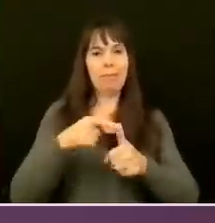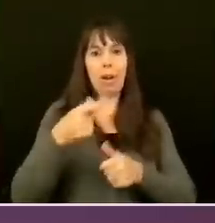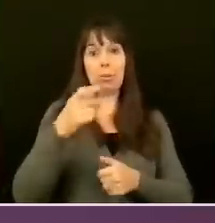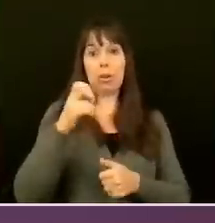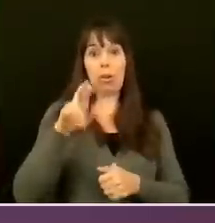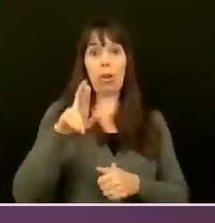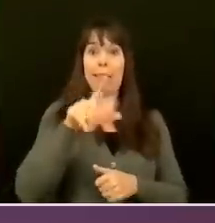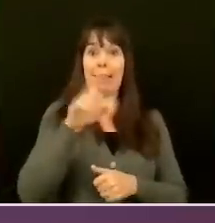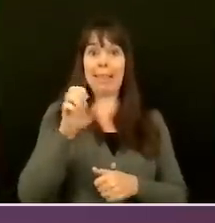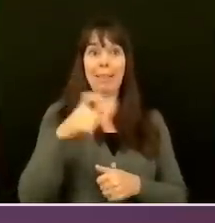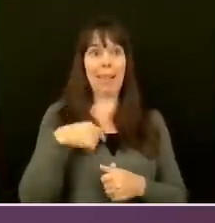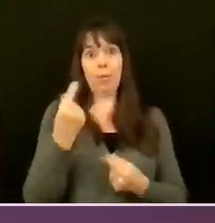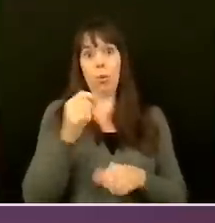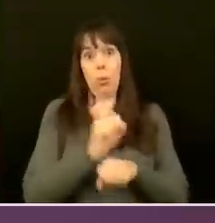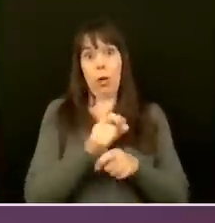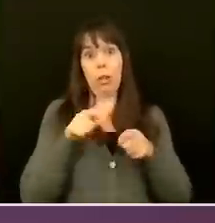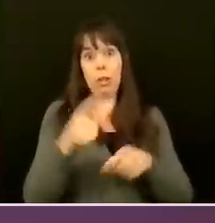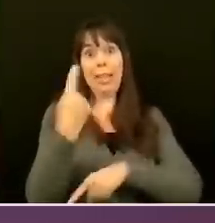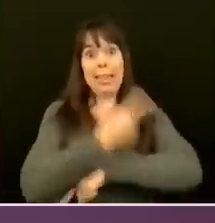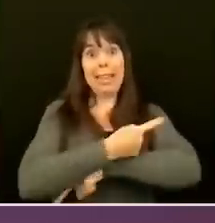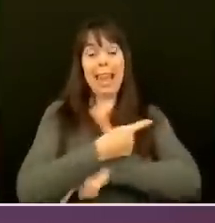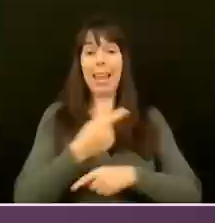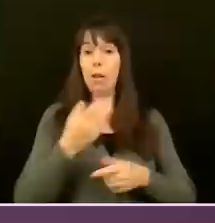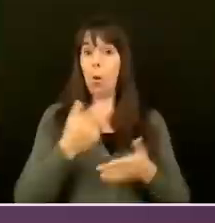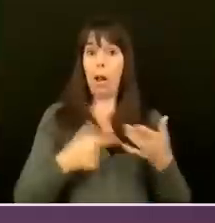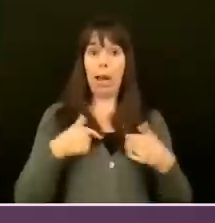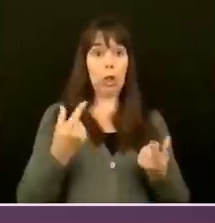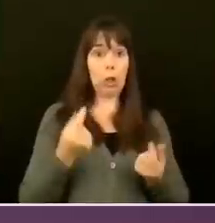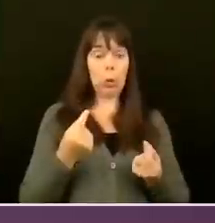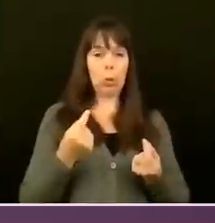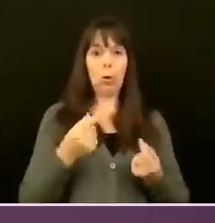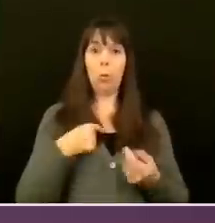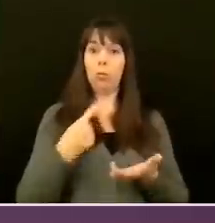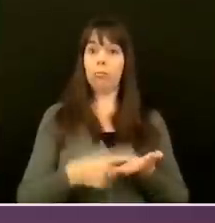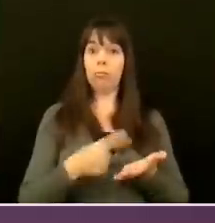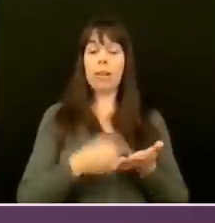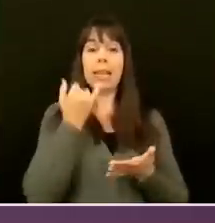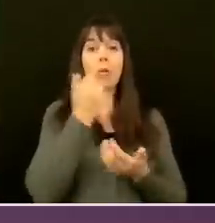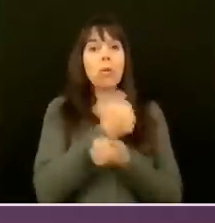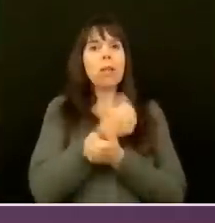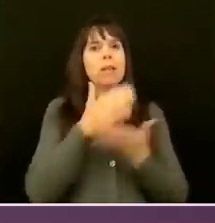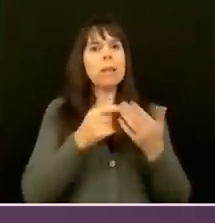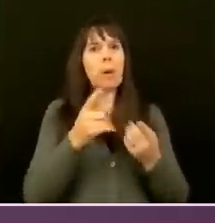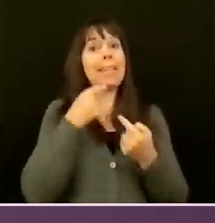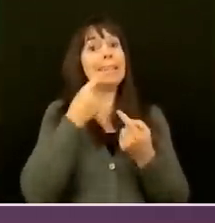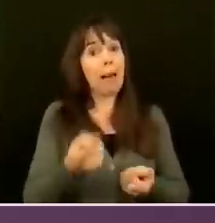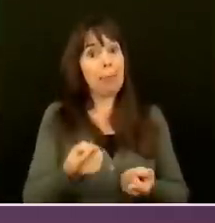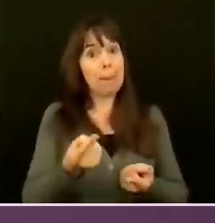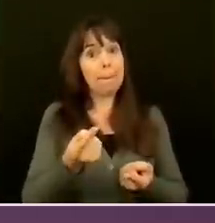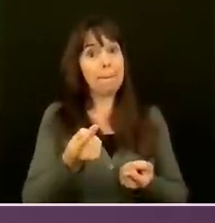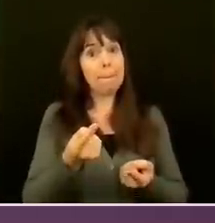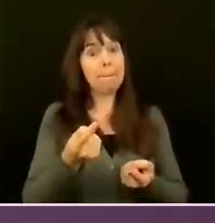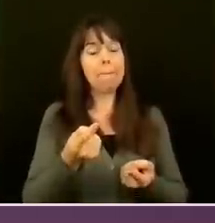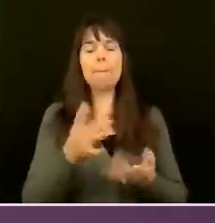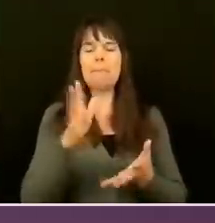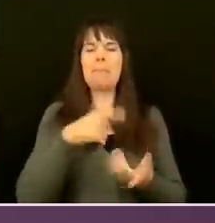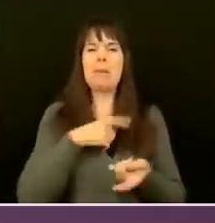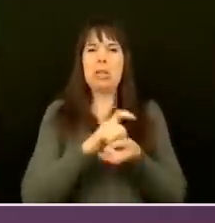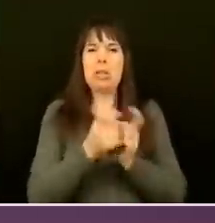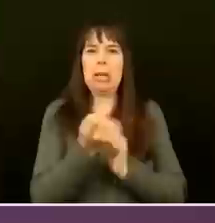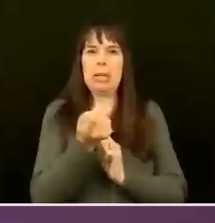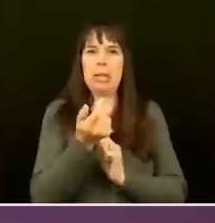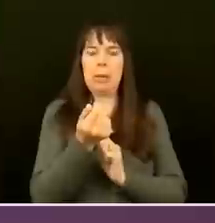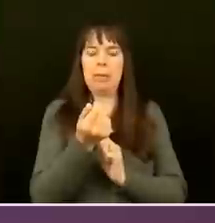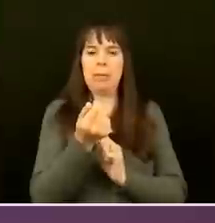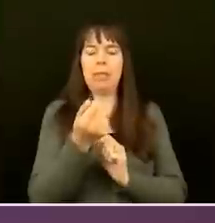something during the day. And one of the things I do is we talk about this. If you love someone, tell them about it. I'm going to change that a little bit. I want to